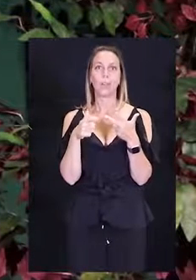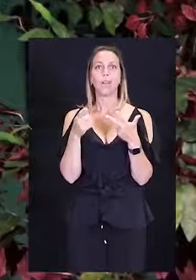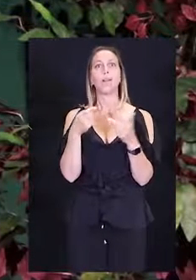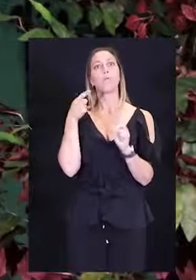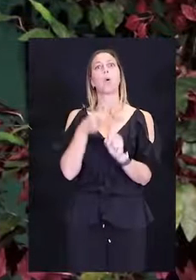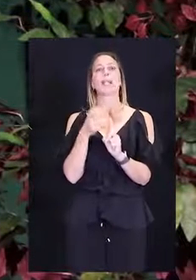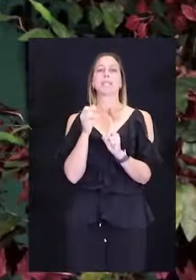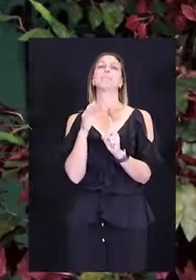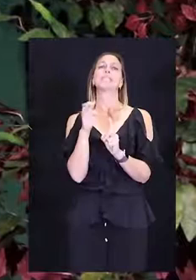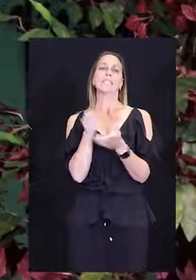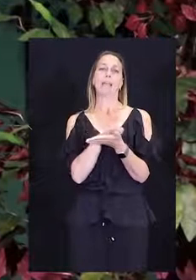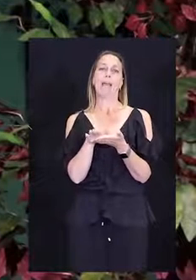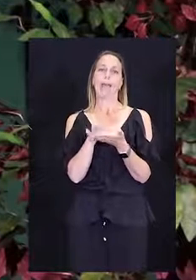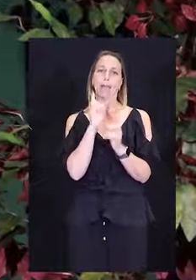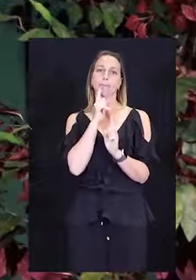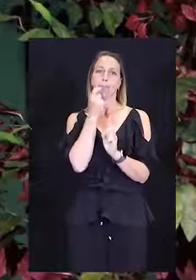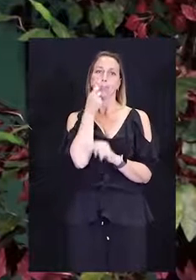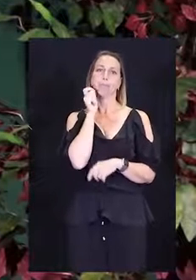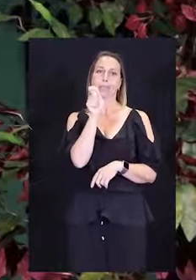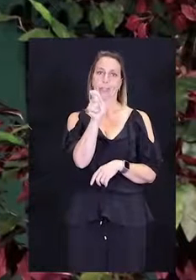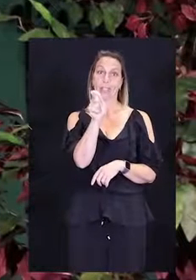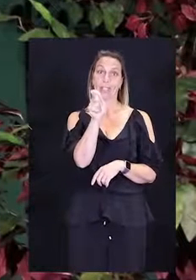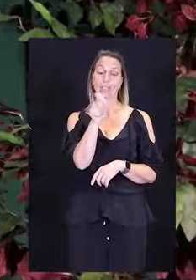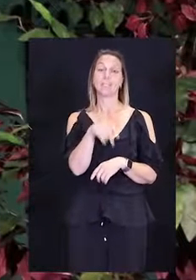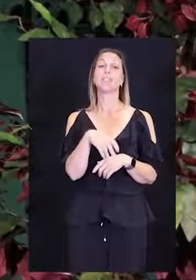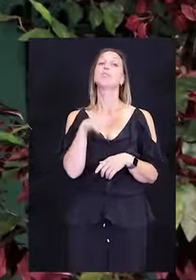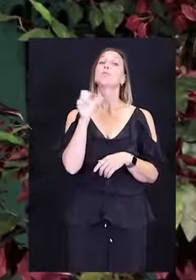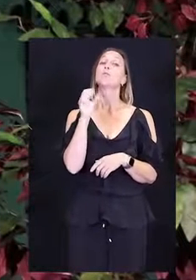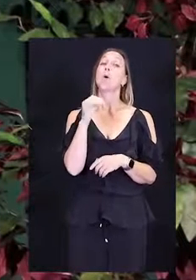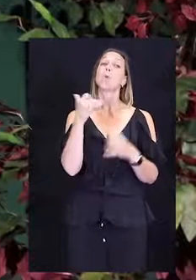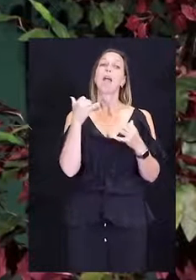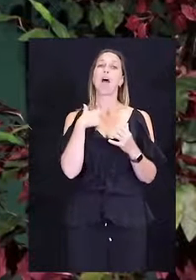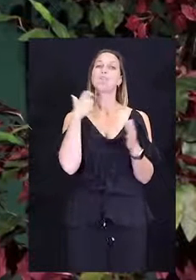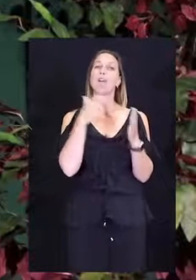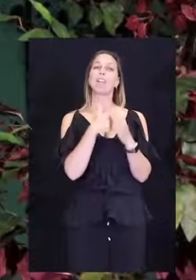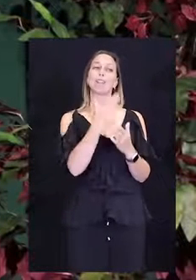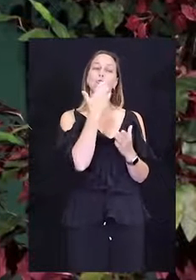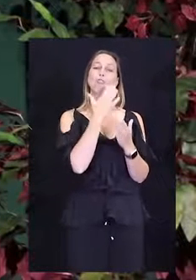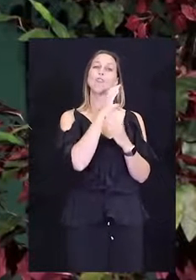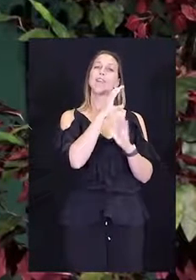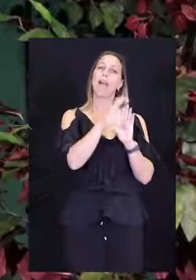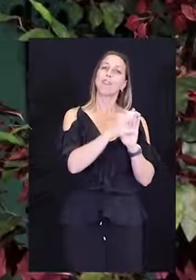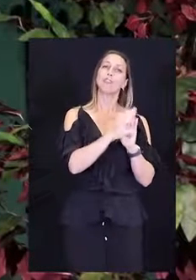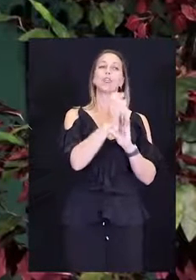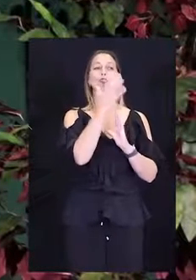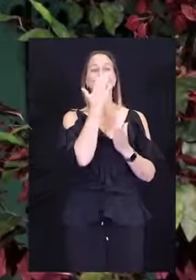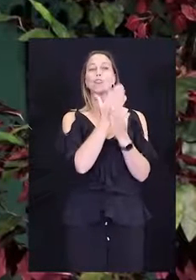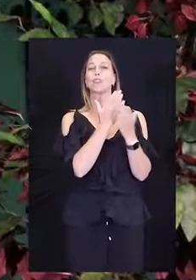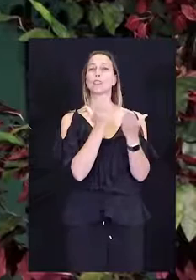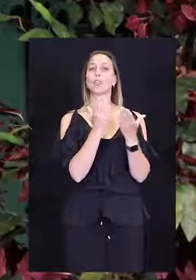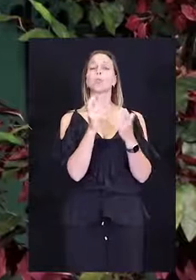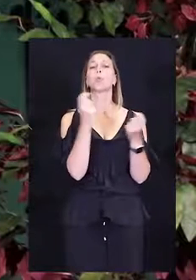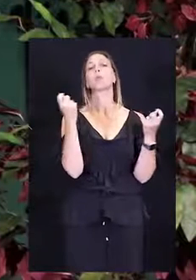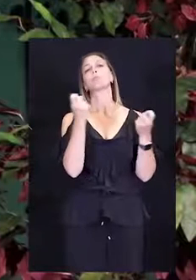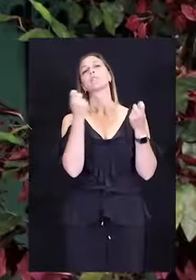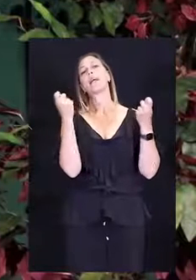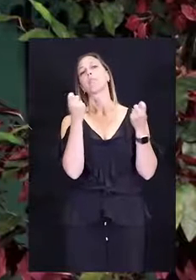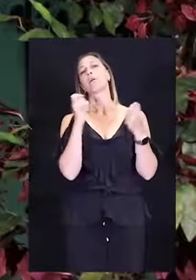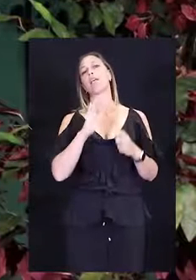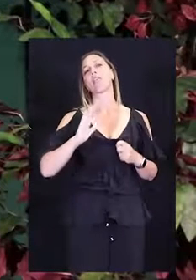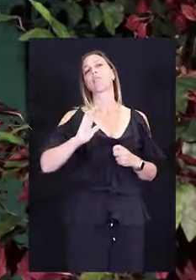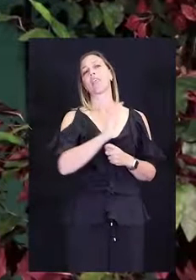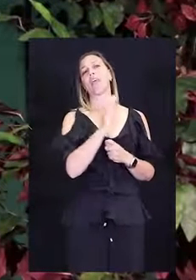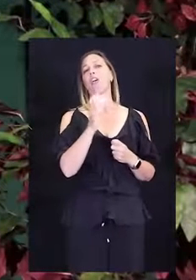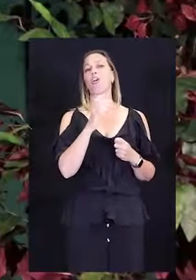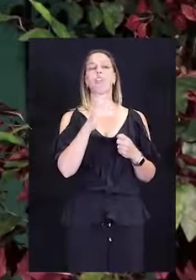pretty simple but often overlooked concept. So in the spirit of recognizing good character and service, we celebrate random